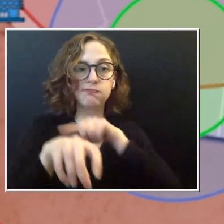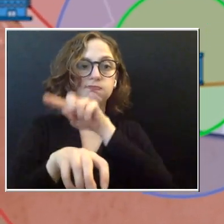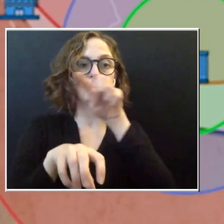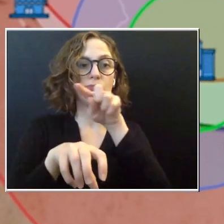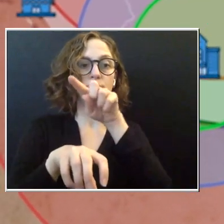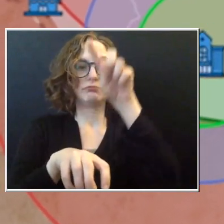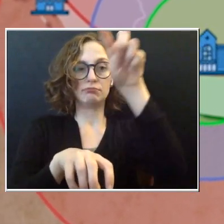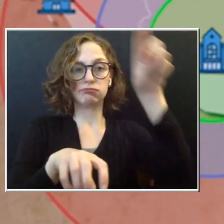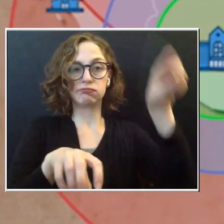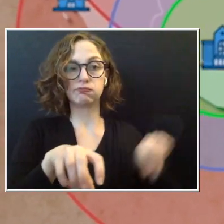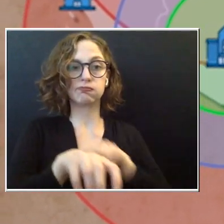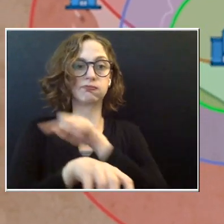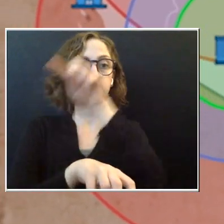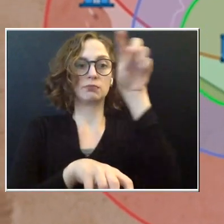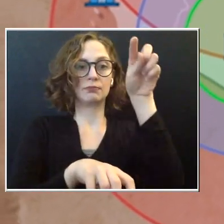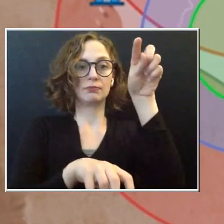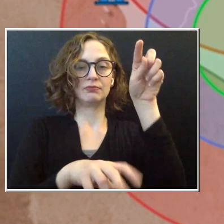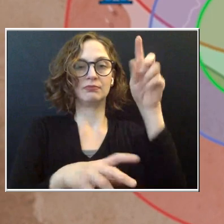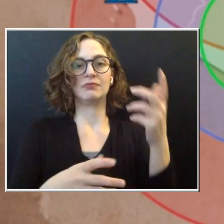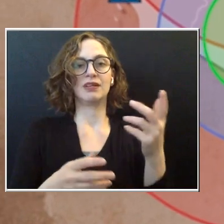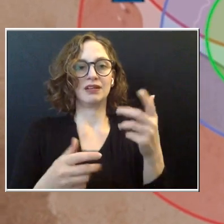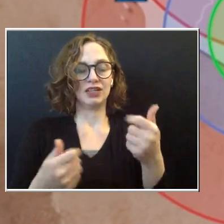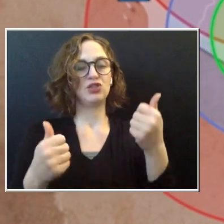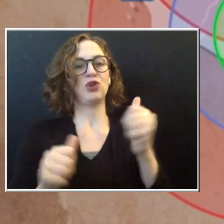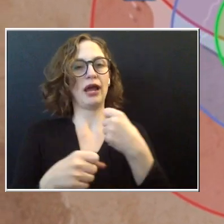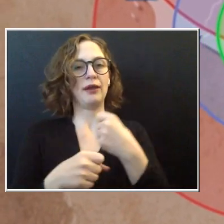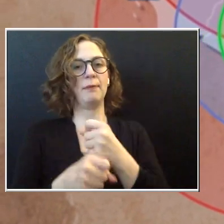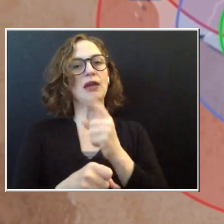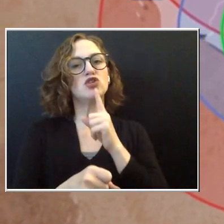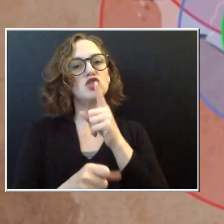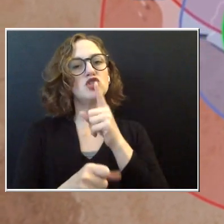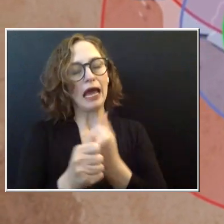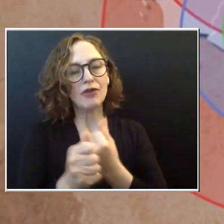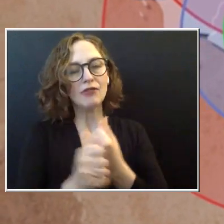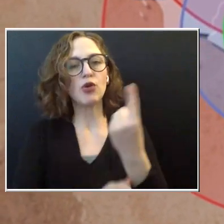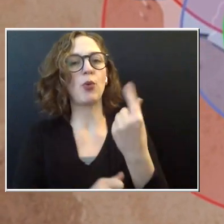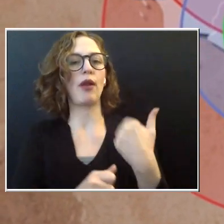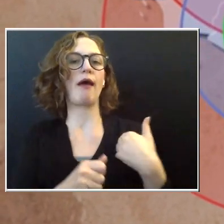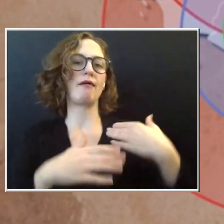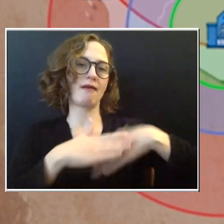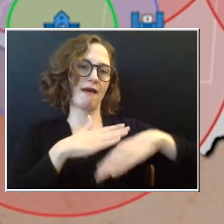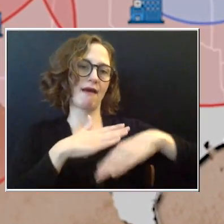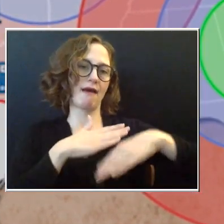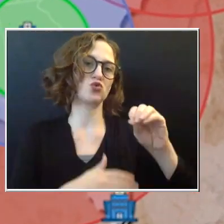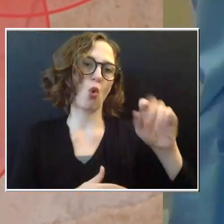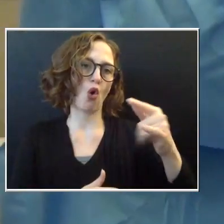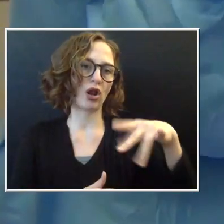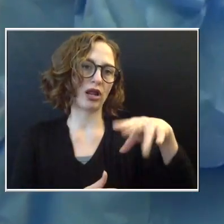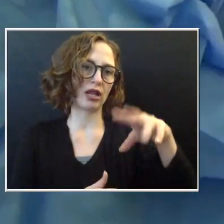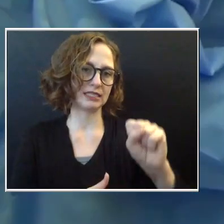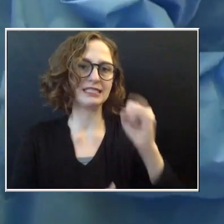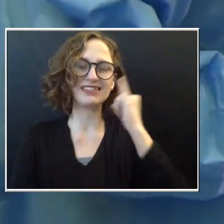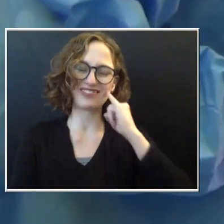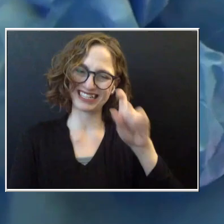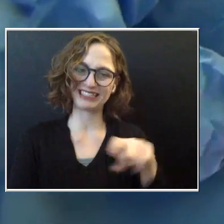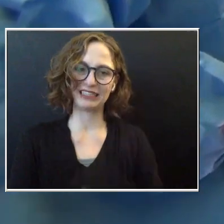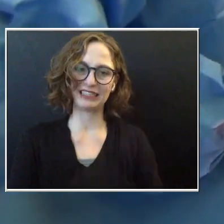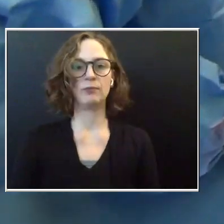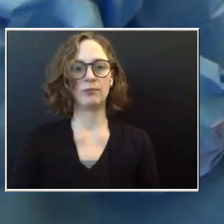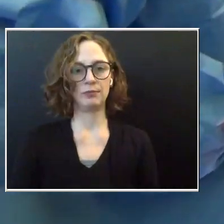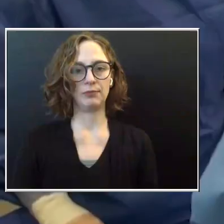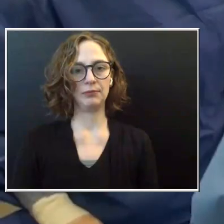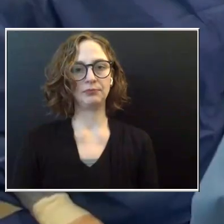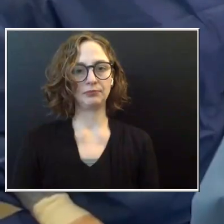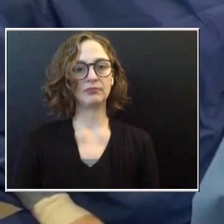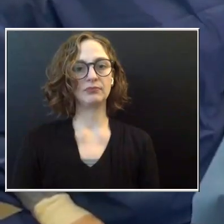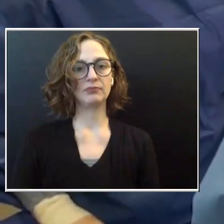to eliminate the disparities and try to share the organ access over a wider area than we had traditionally. So it's going to advantage some people